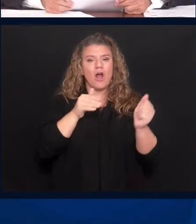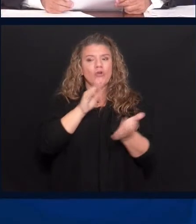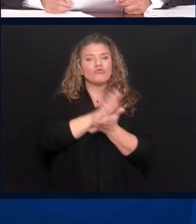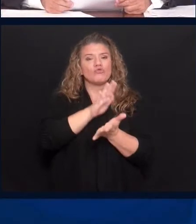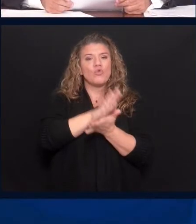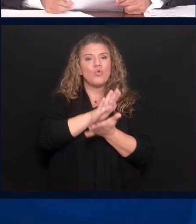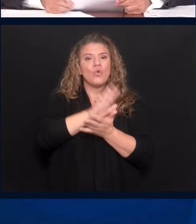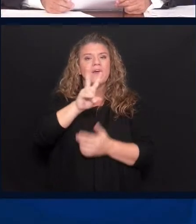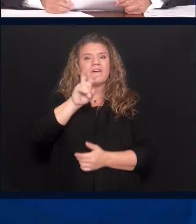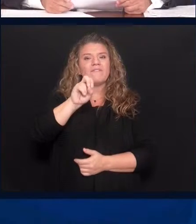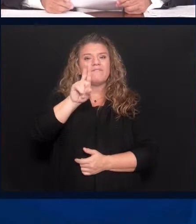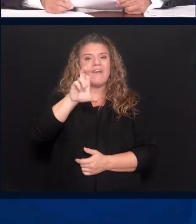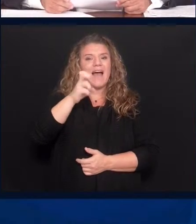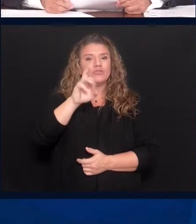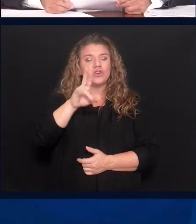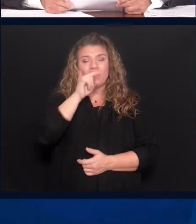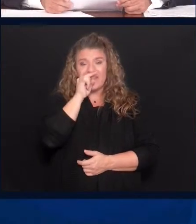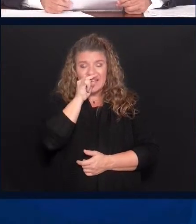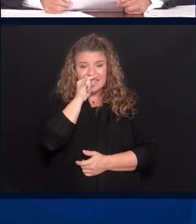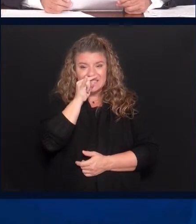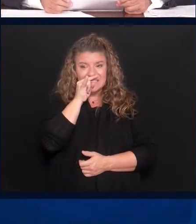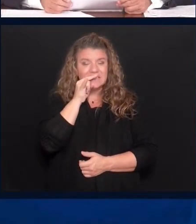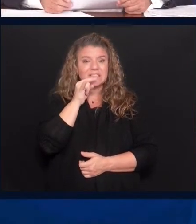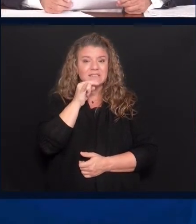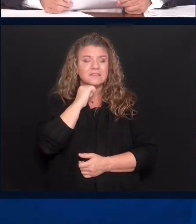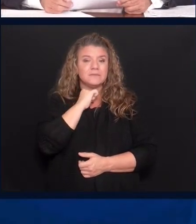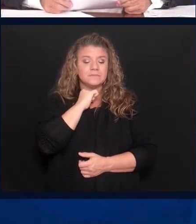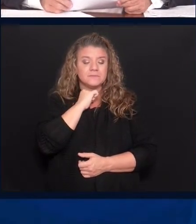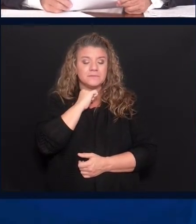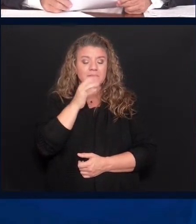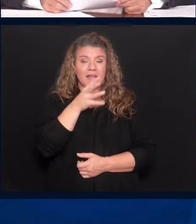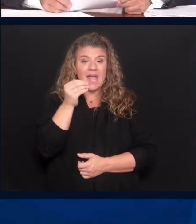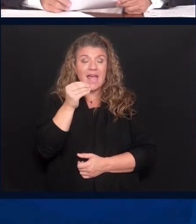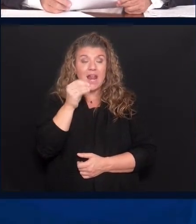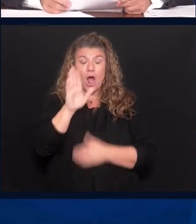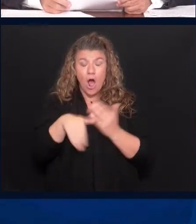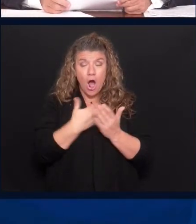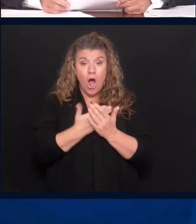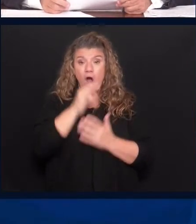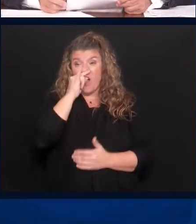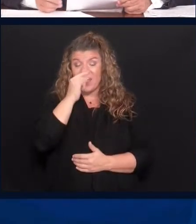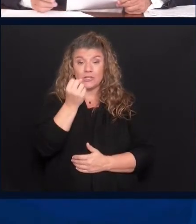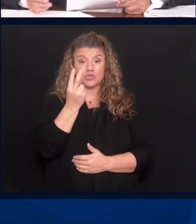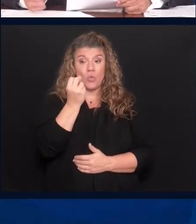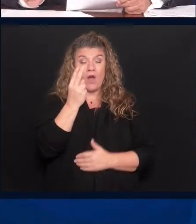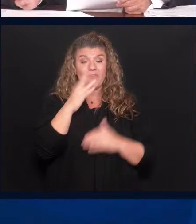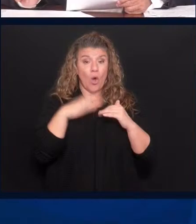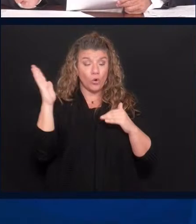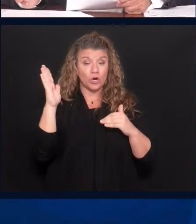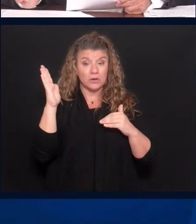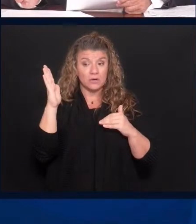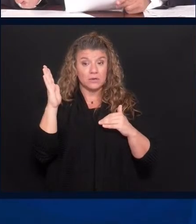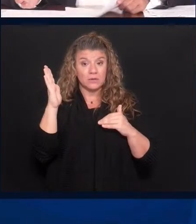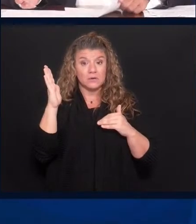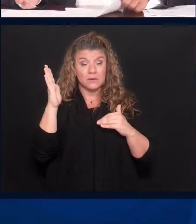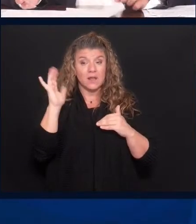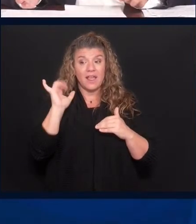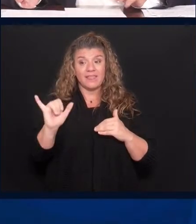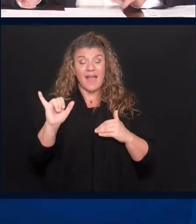school voucher for the kids and everything, and all kids 12 and older,